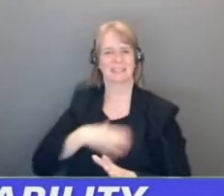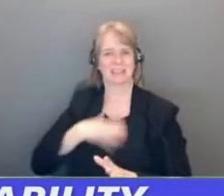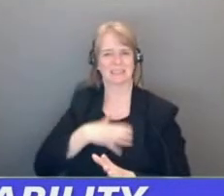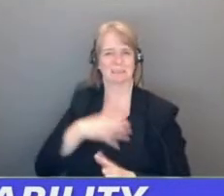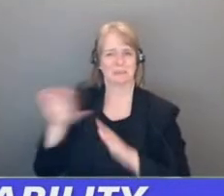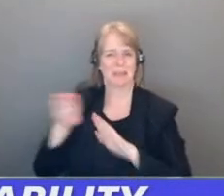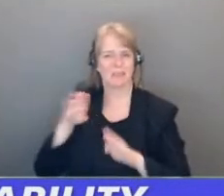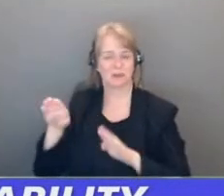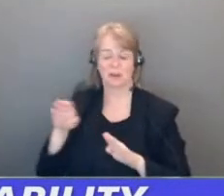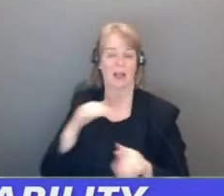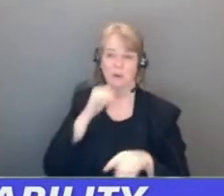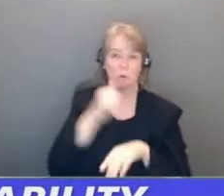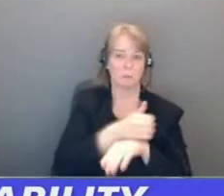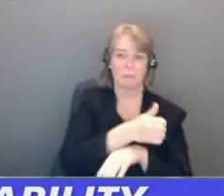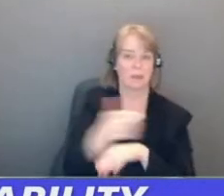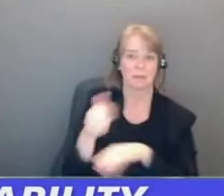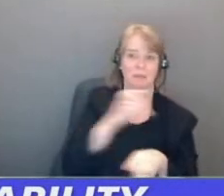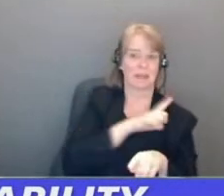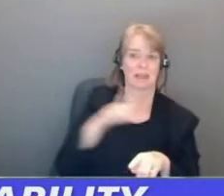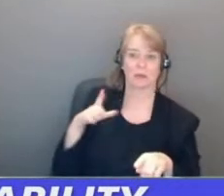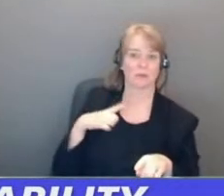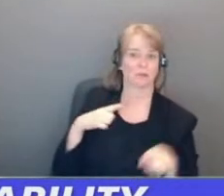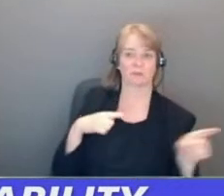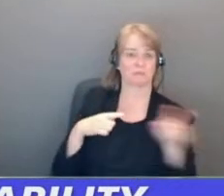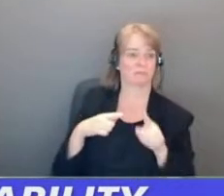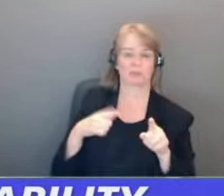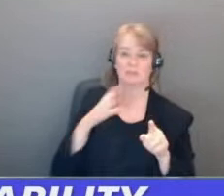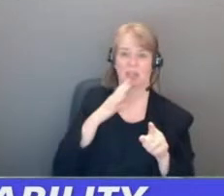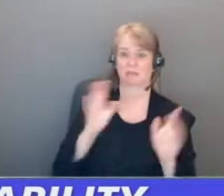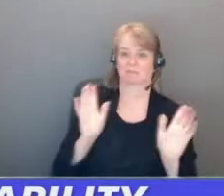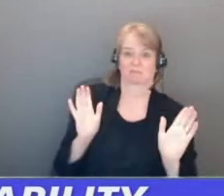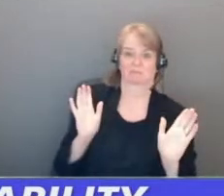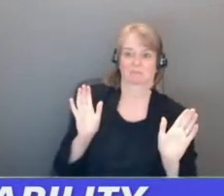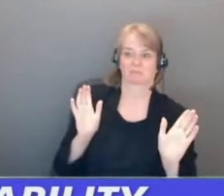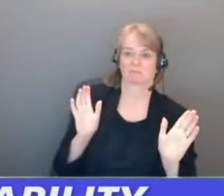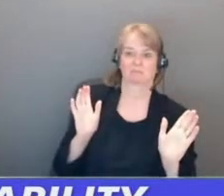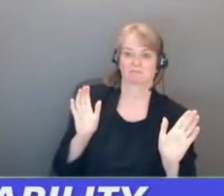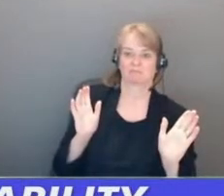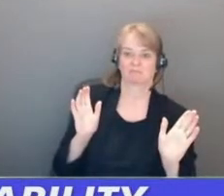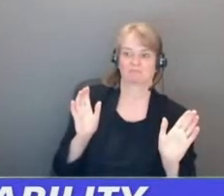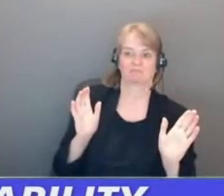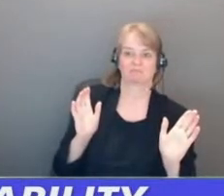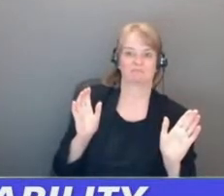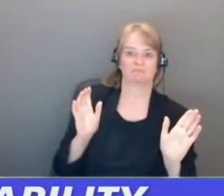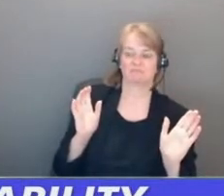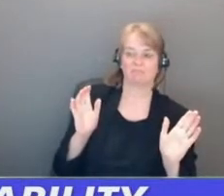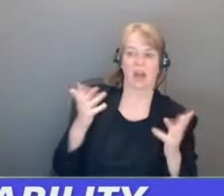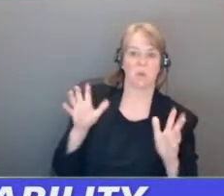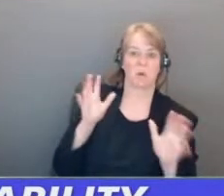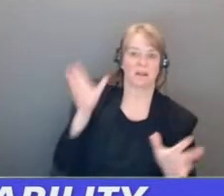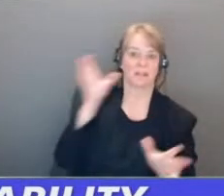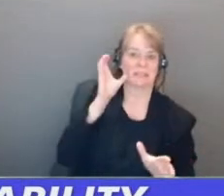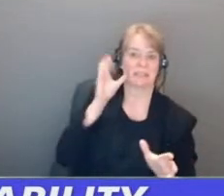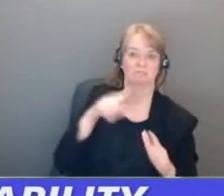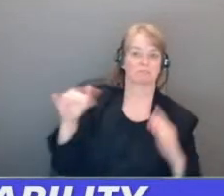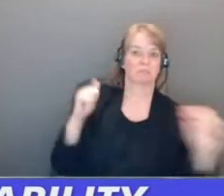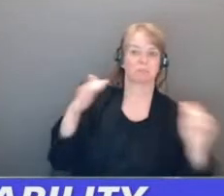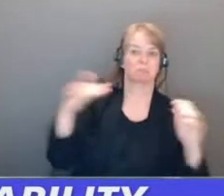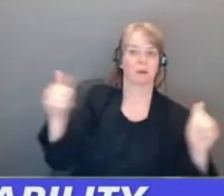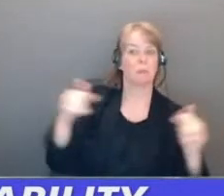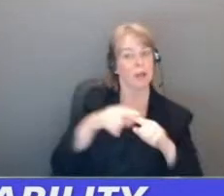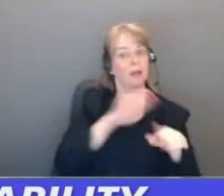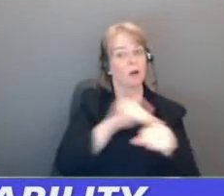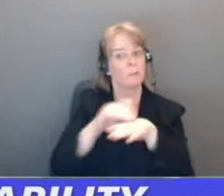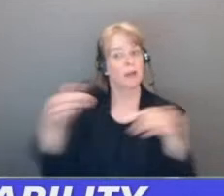And when I called members back, they arrived back. We adjourned the meeting, and it allowed us to say, you know what, we're not going to give